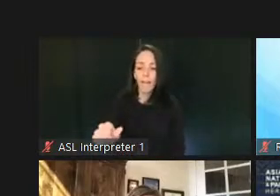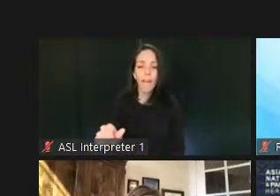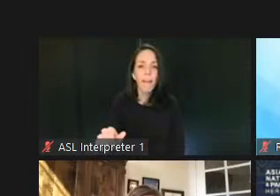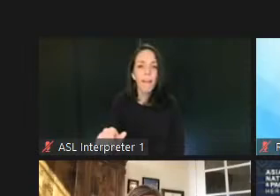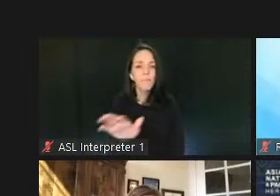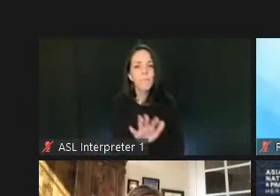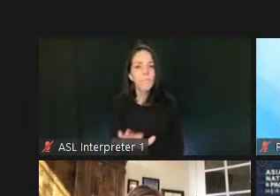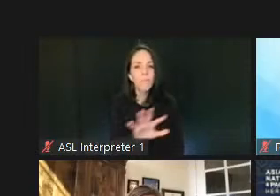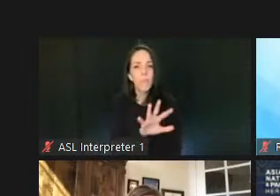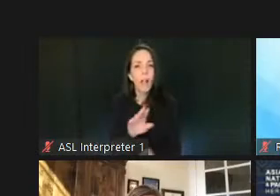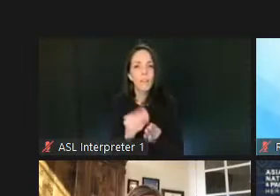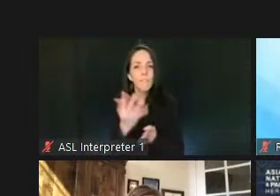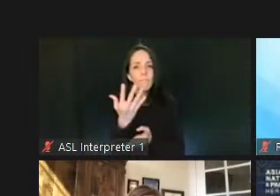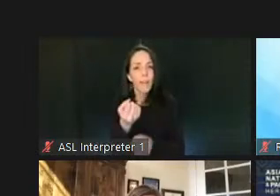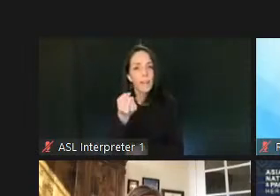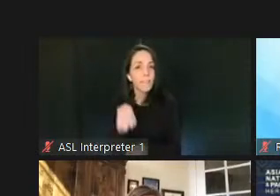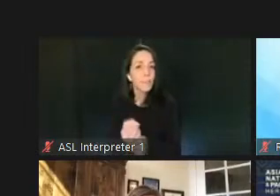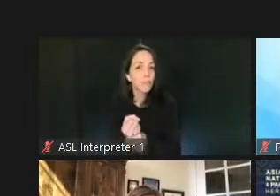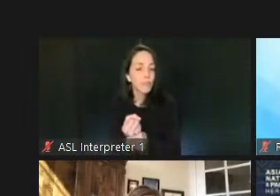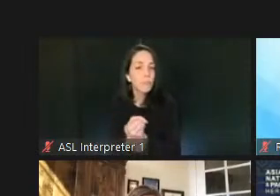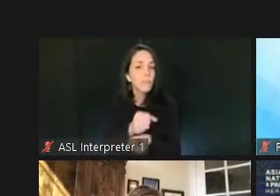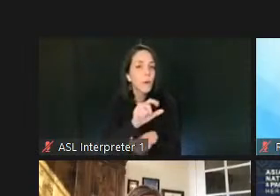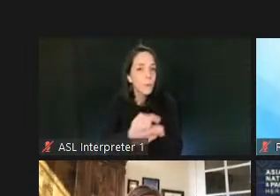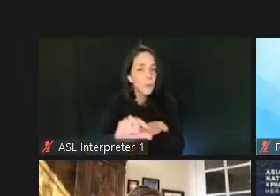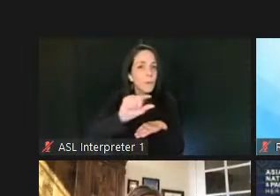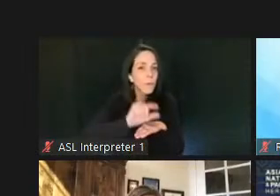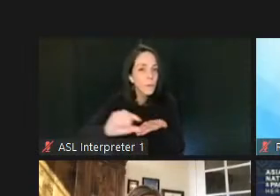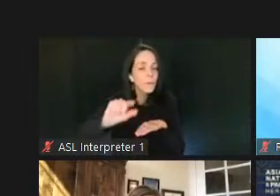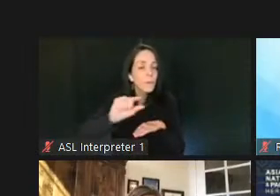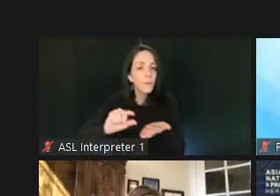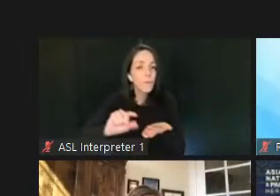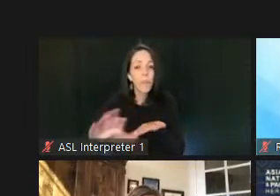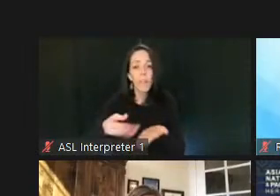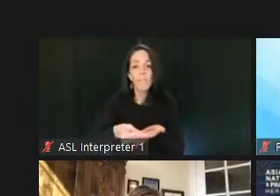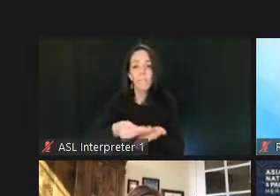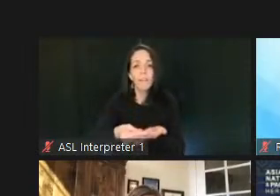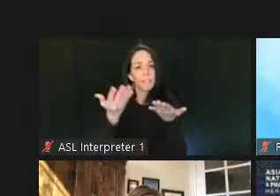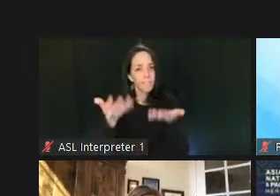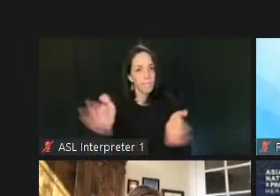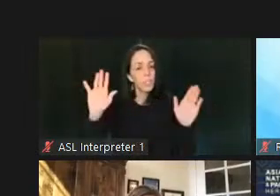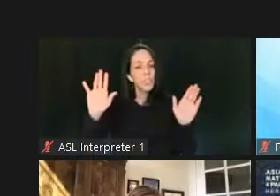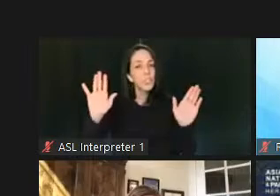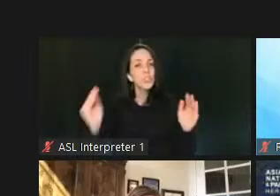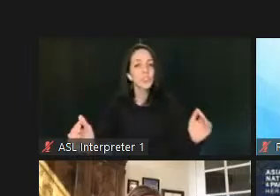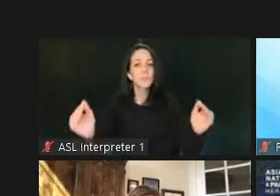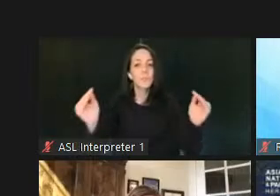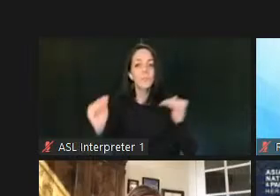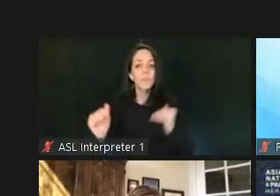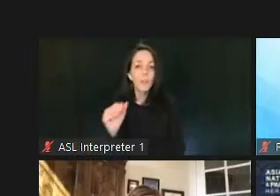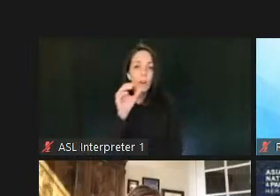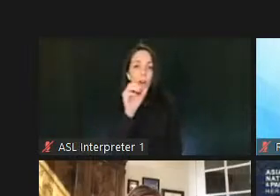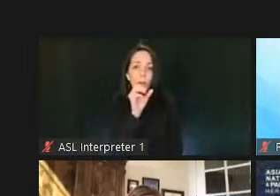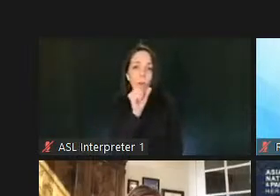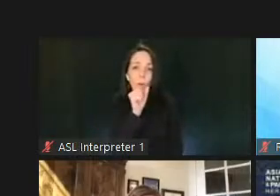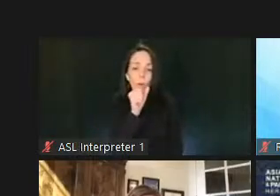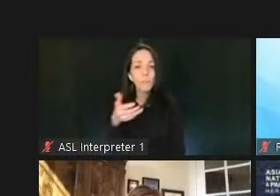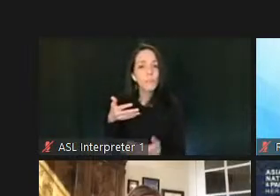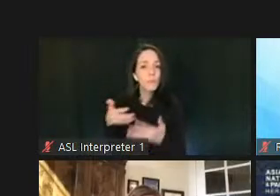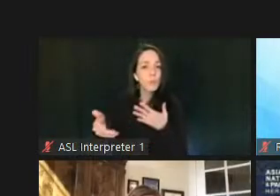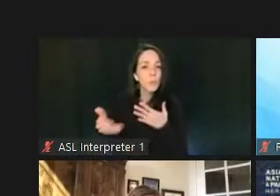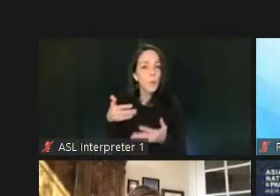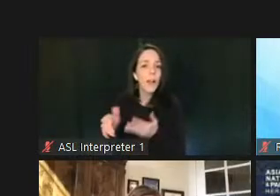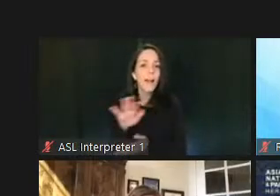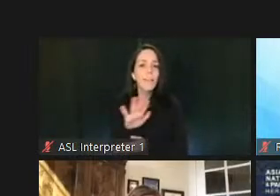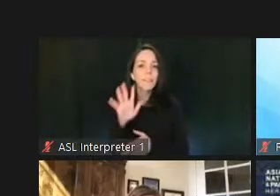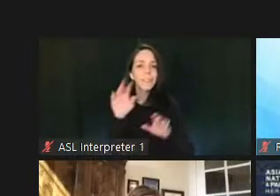5-year period, and that funding source is done. And you can see the orange and gray colors are the